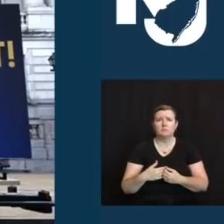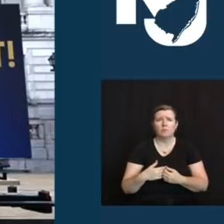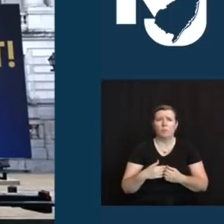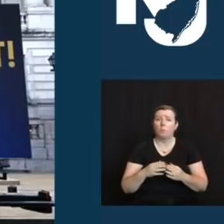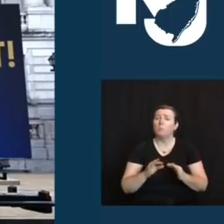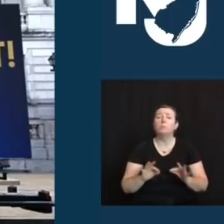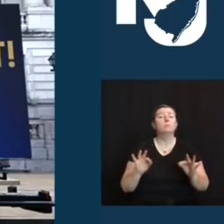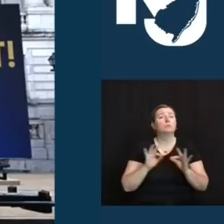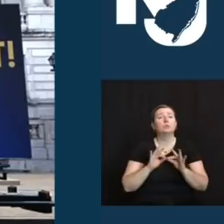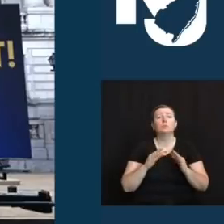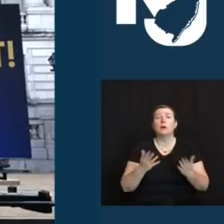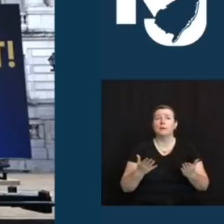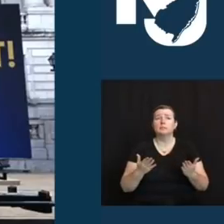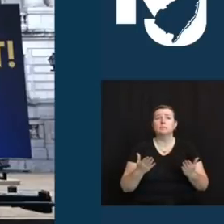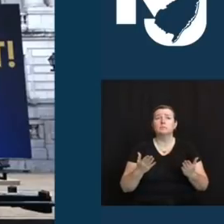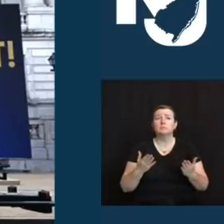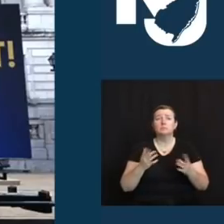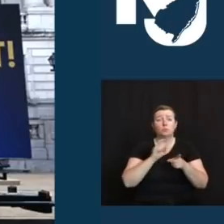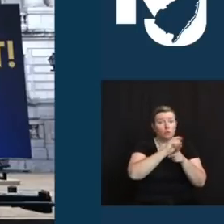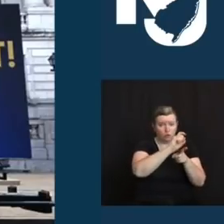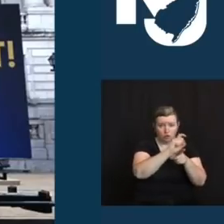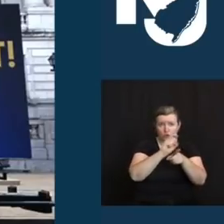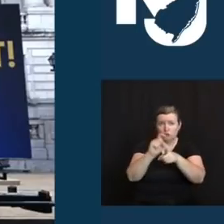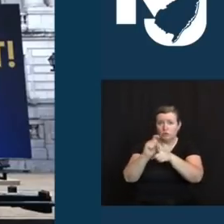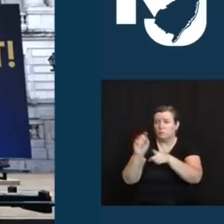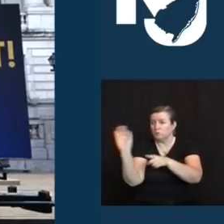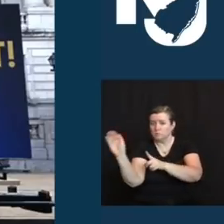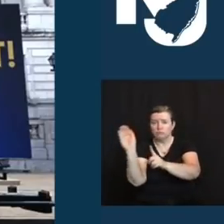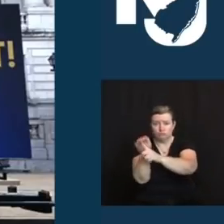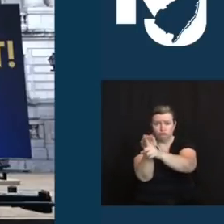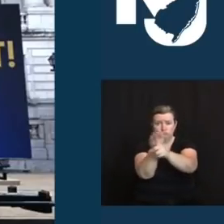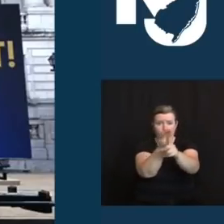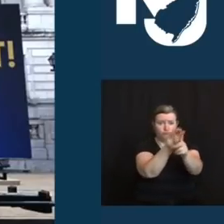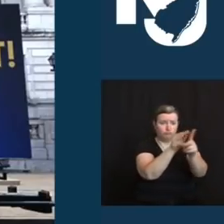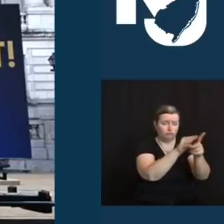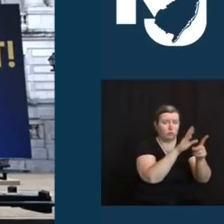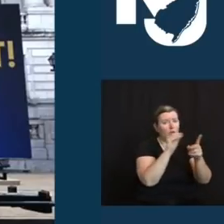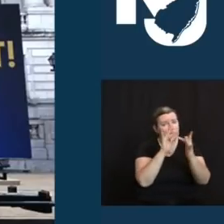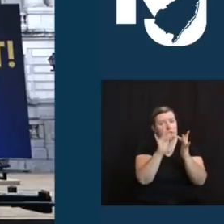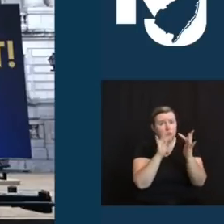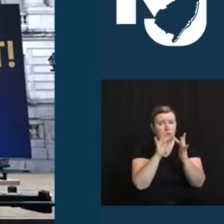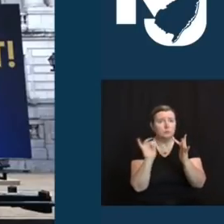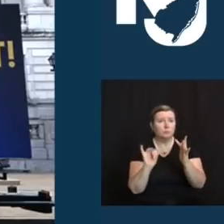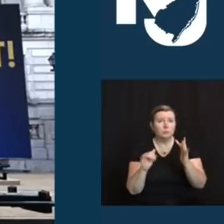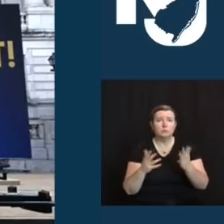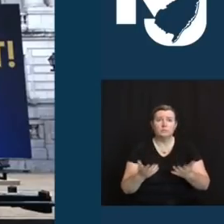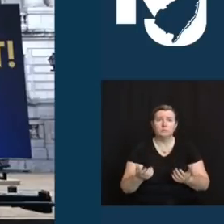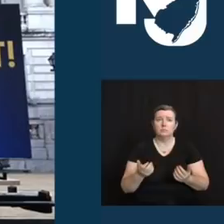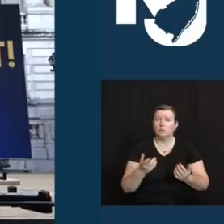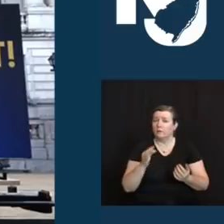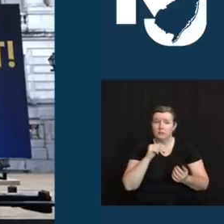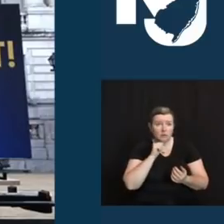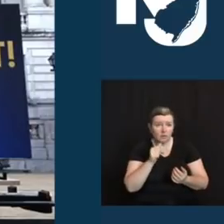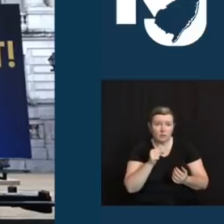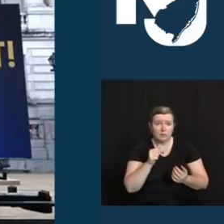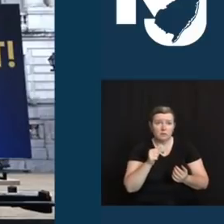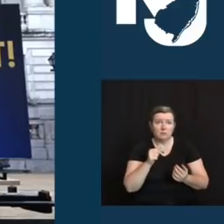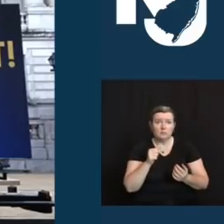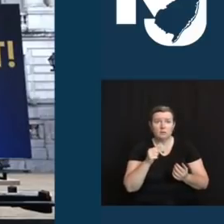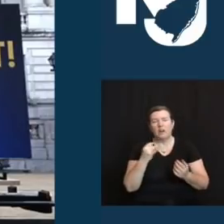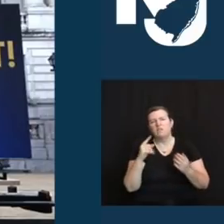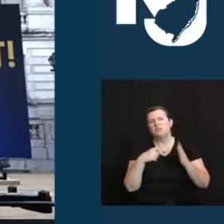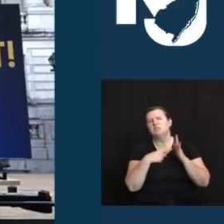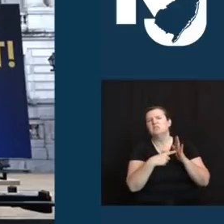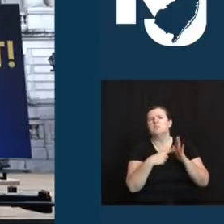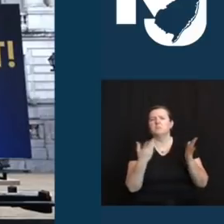to those residences which do not respond in advance. In other words, if you fill it out online today, you won't get